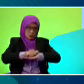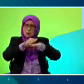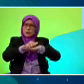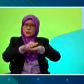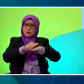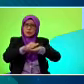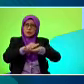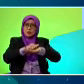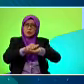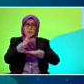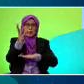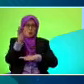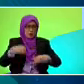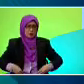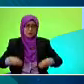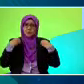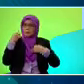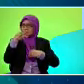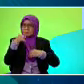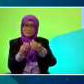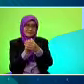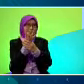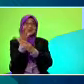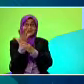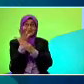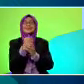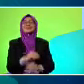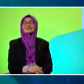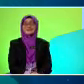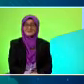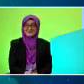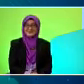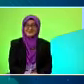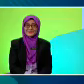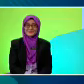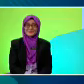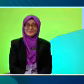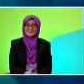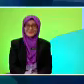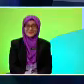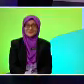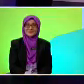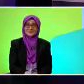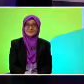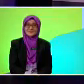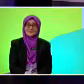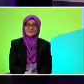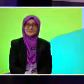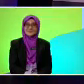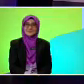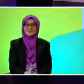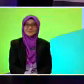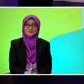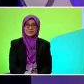it. Okay. Thank you, Jay. So that is a very insightful investigation. Like he said, he